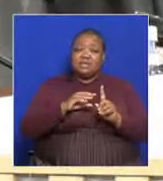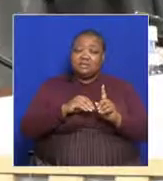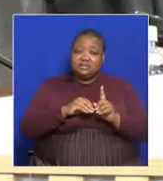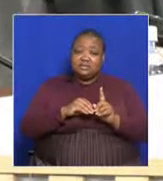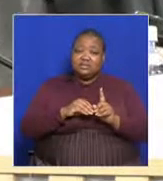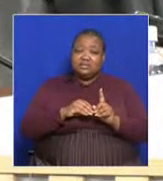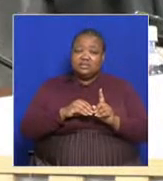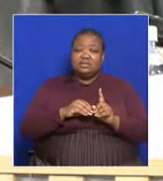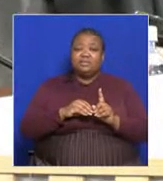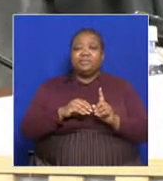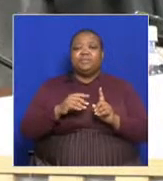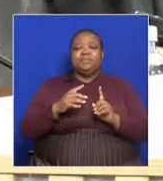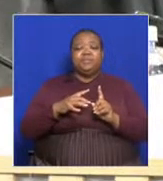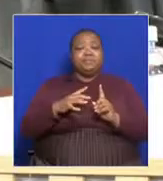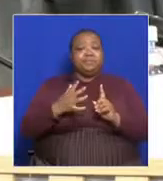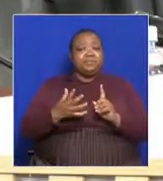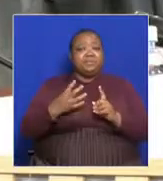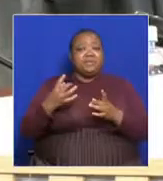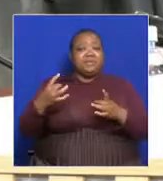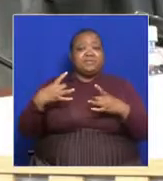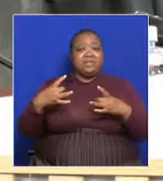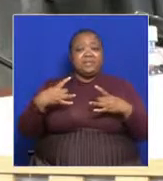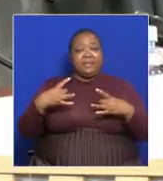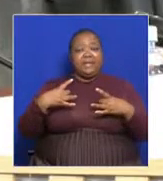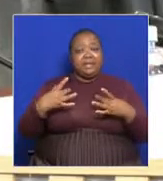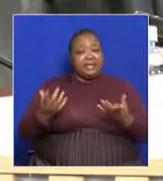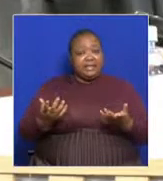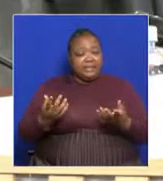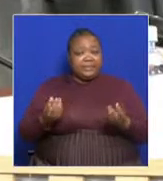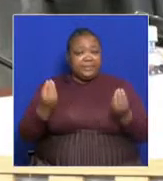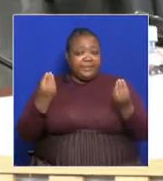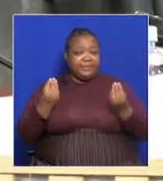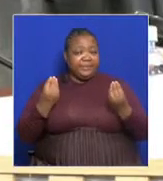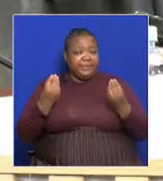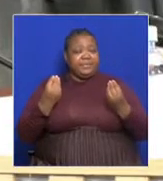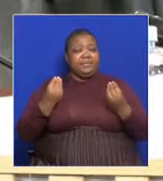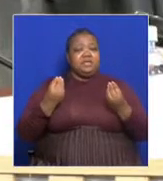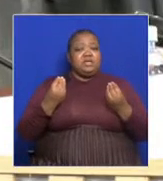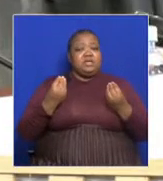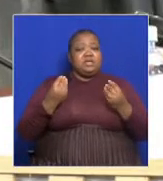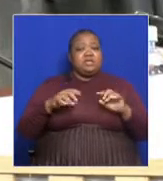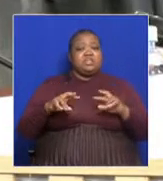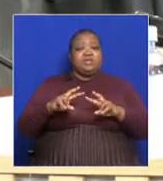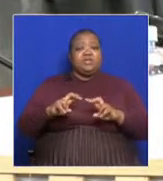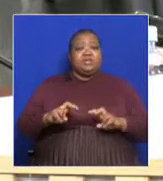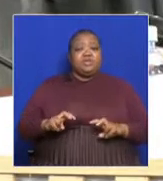get feedback on this, that this investigation,